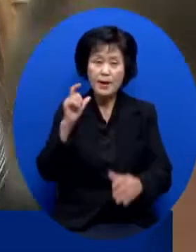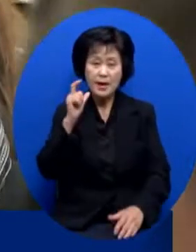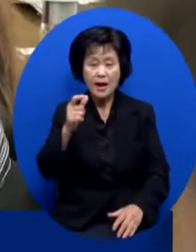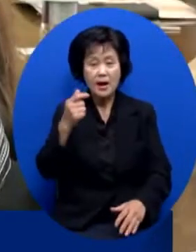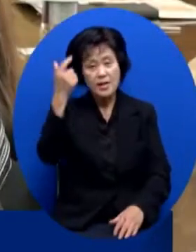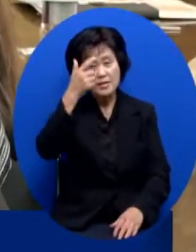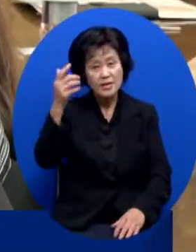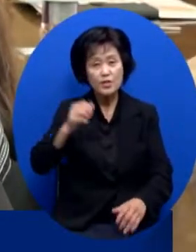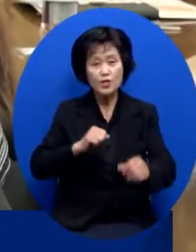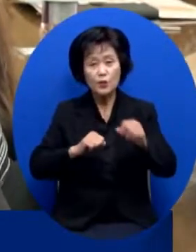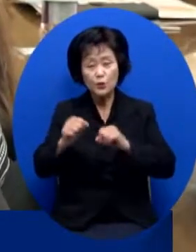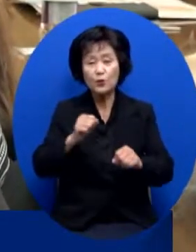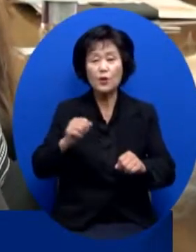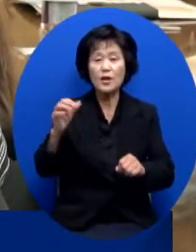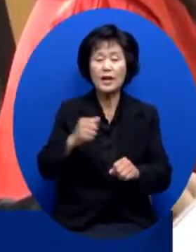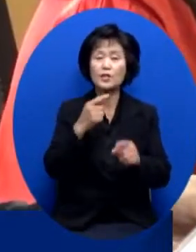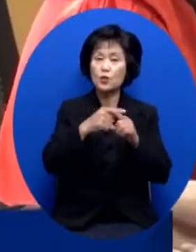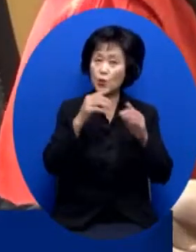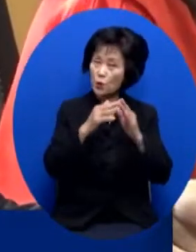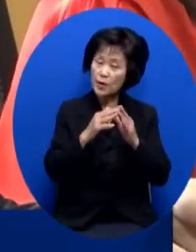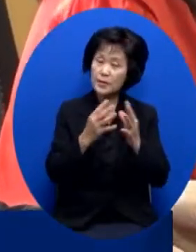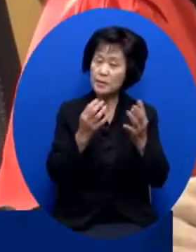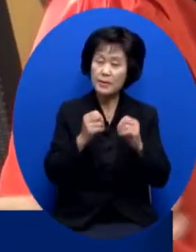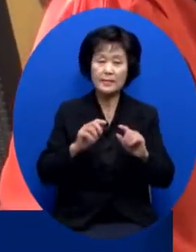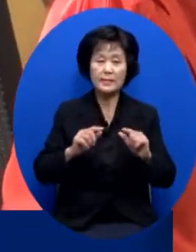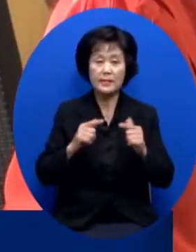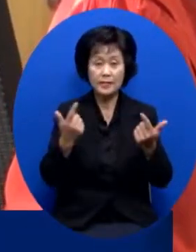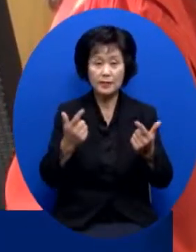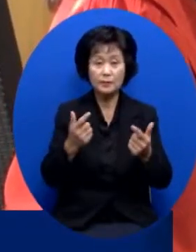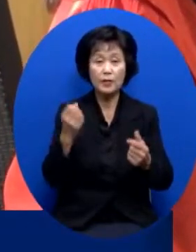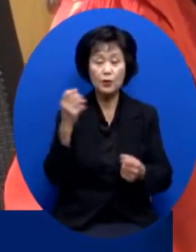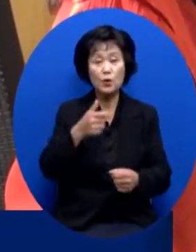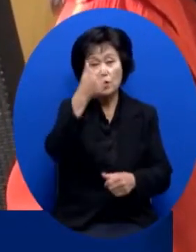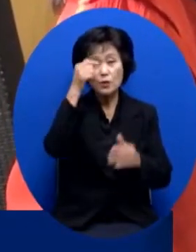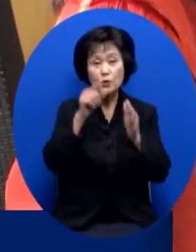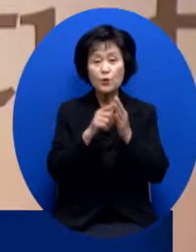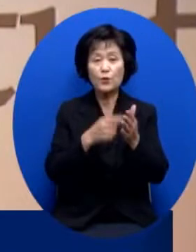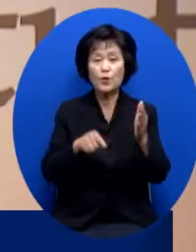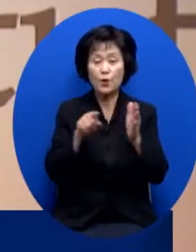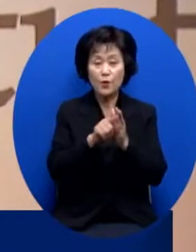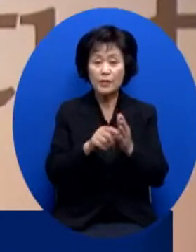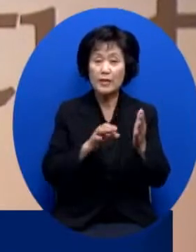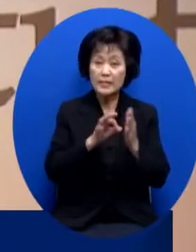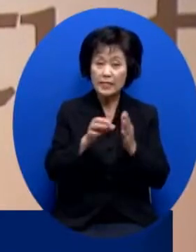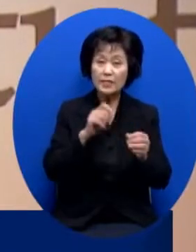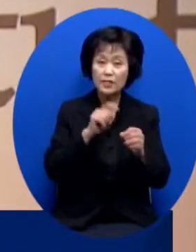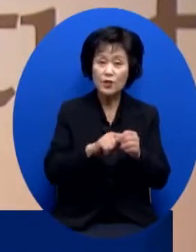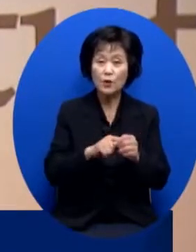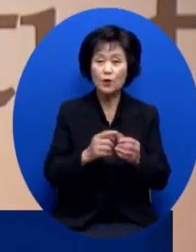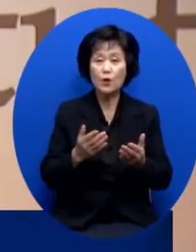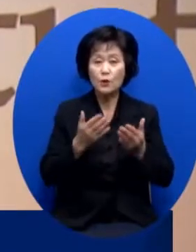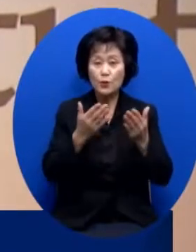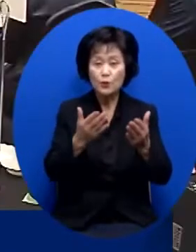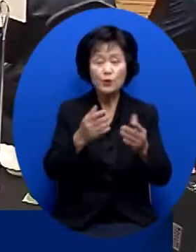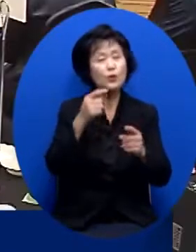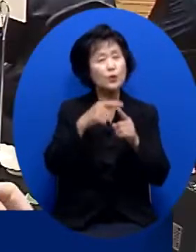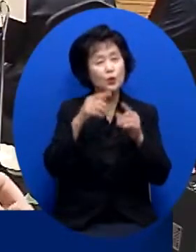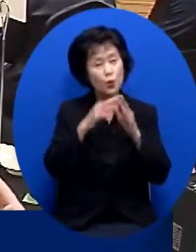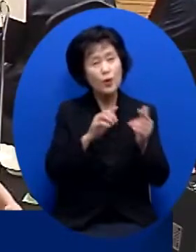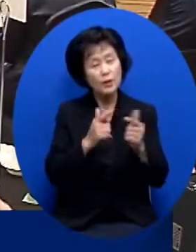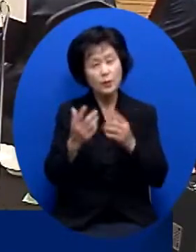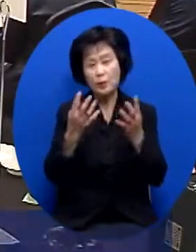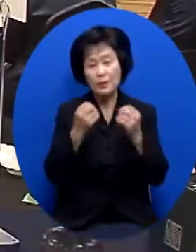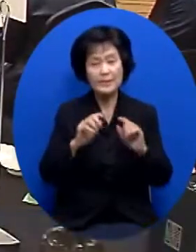which has also the financial muscle. So go on and go forth. And let's do it together as brothers and sisters.